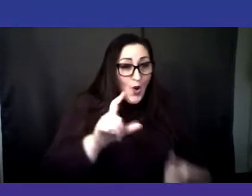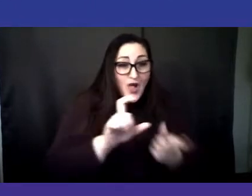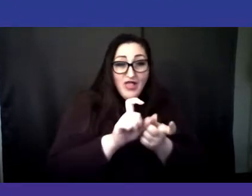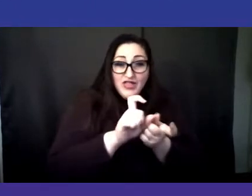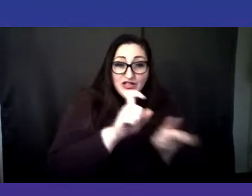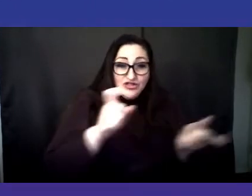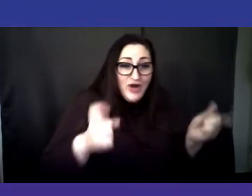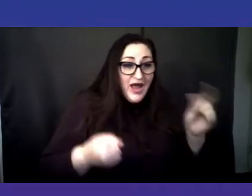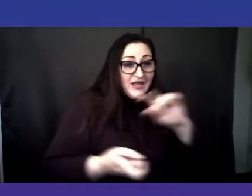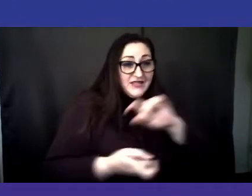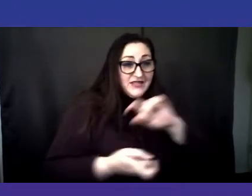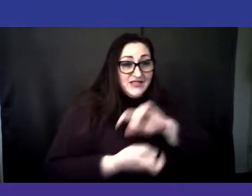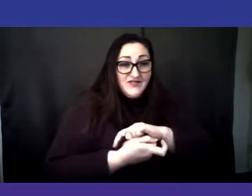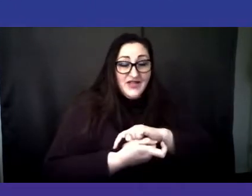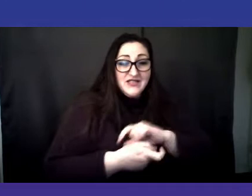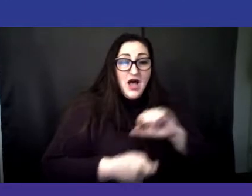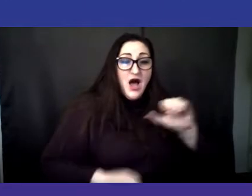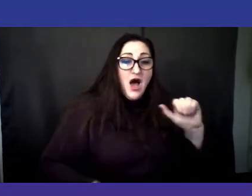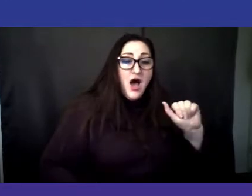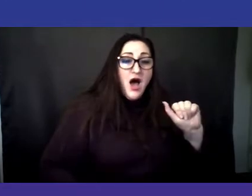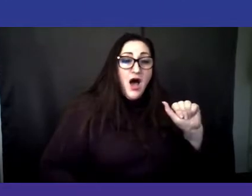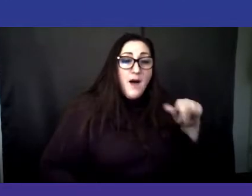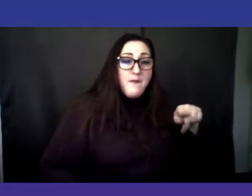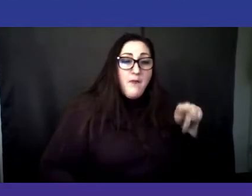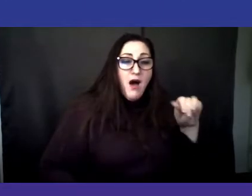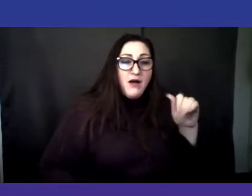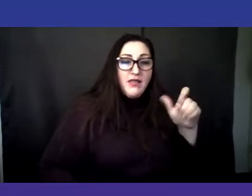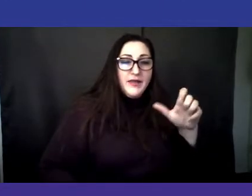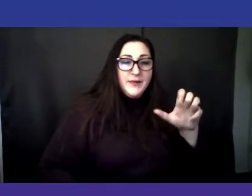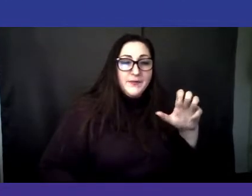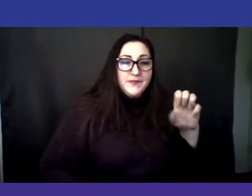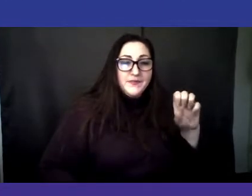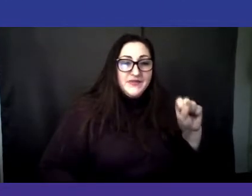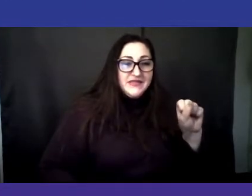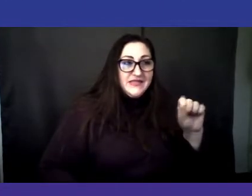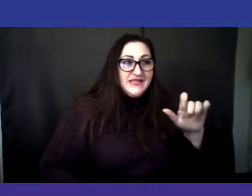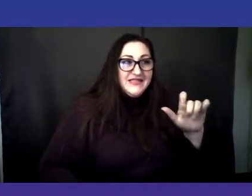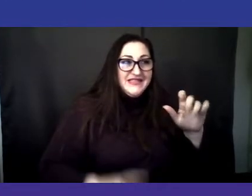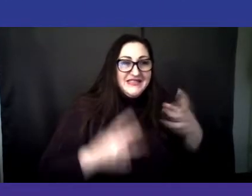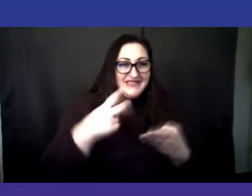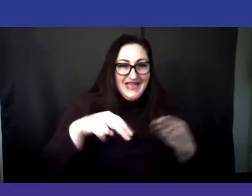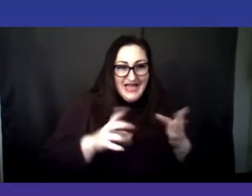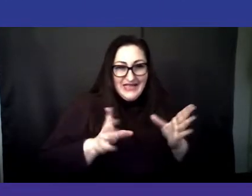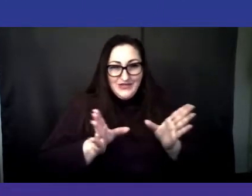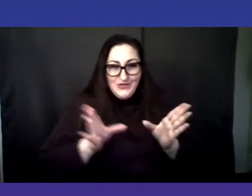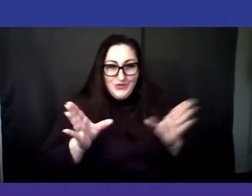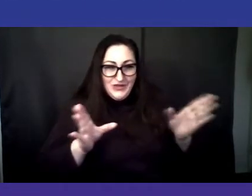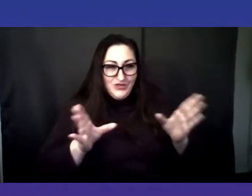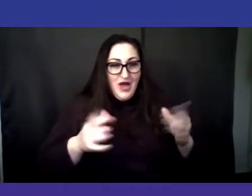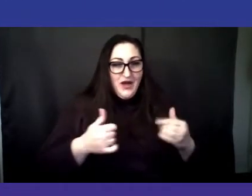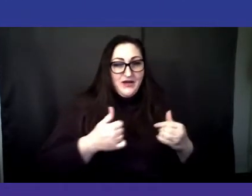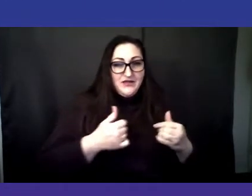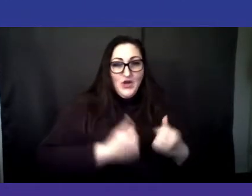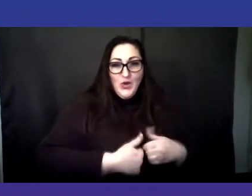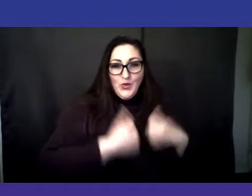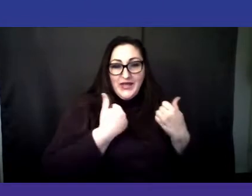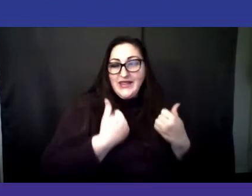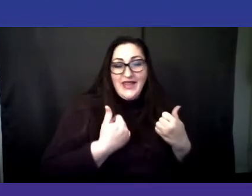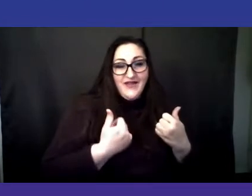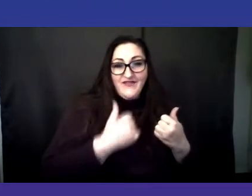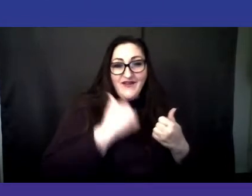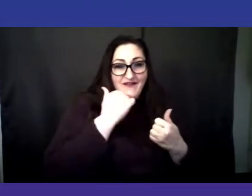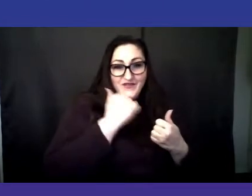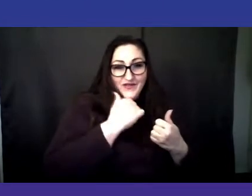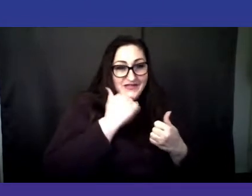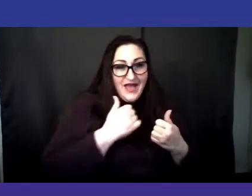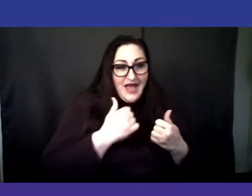dance extremely well, living on the edge of life for